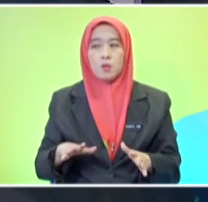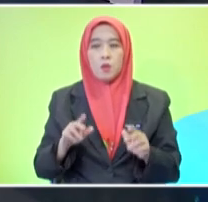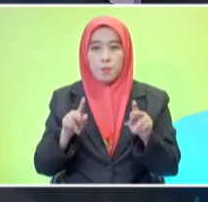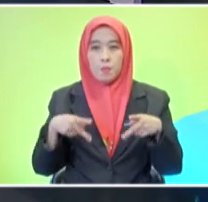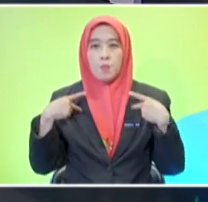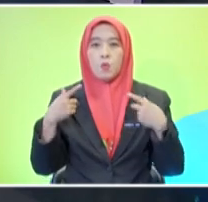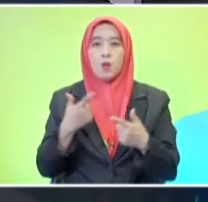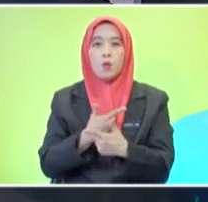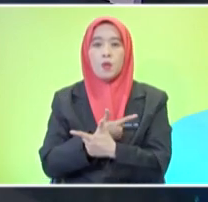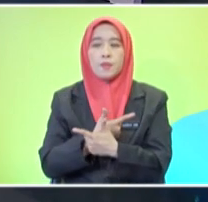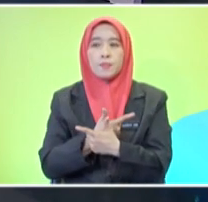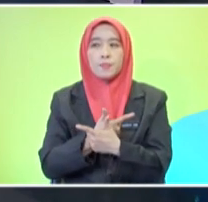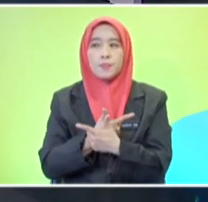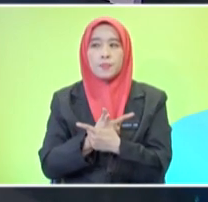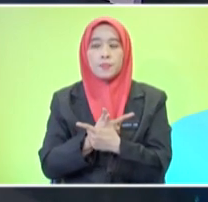So,